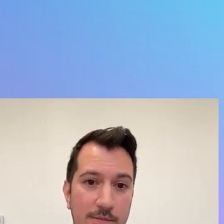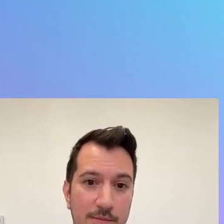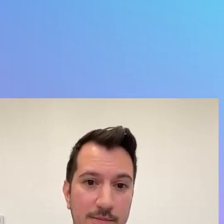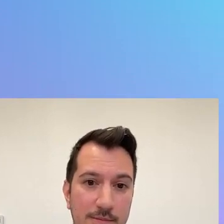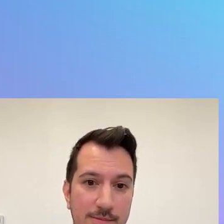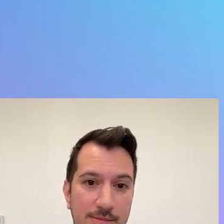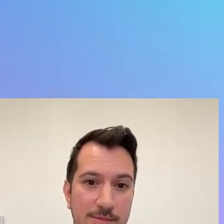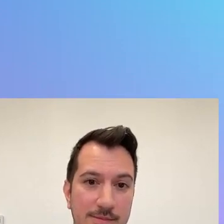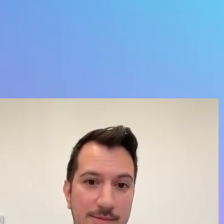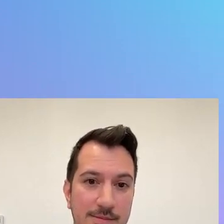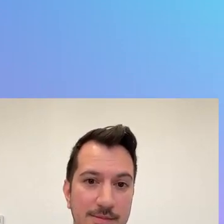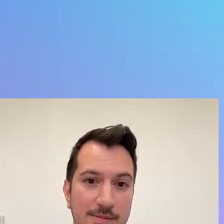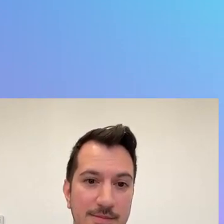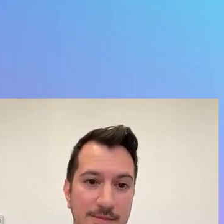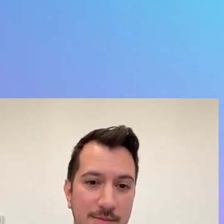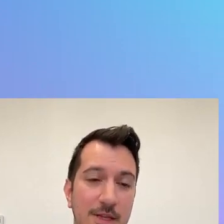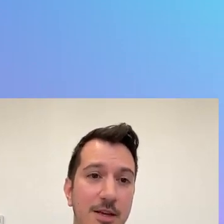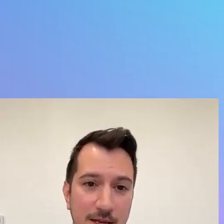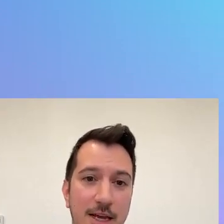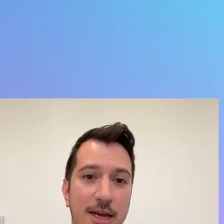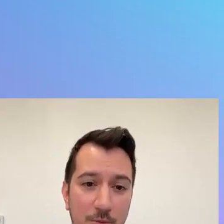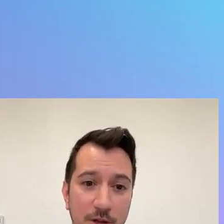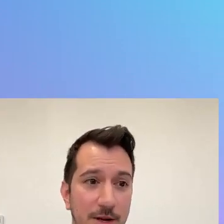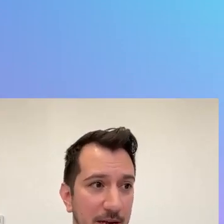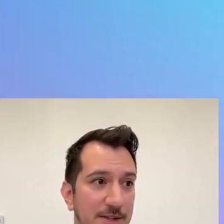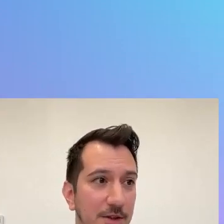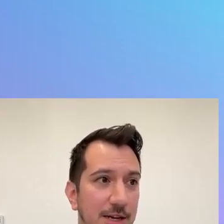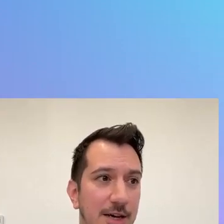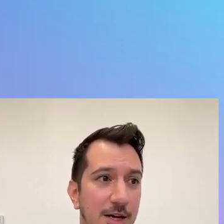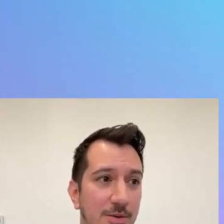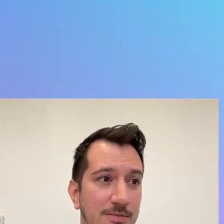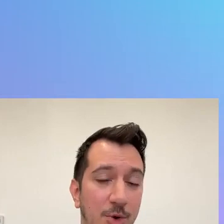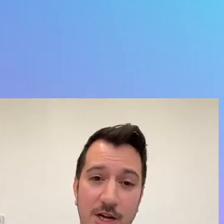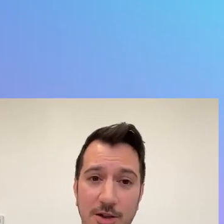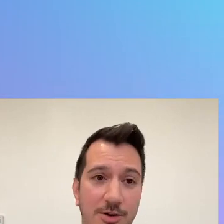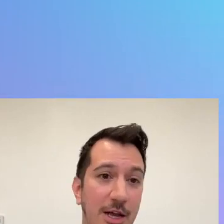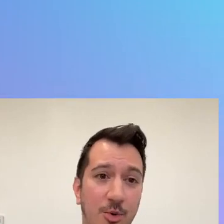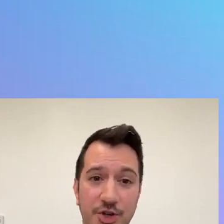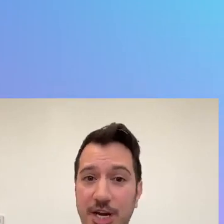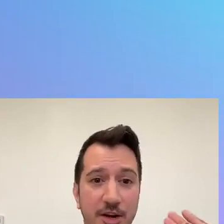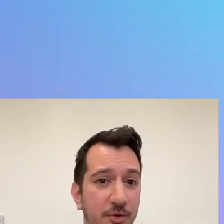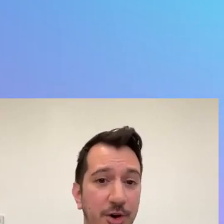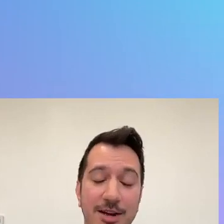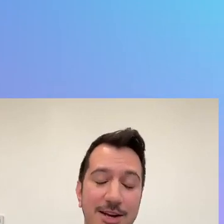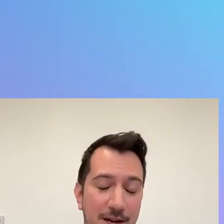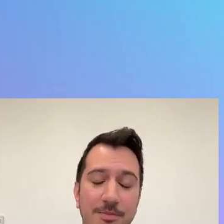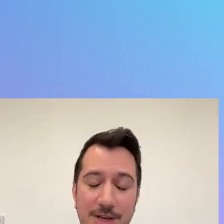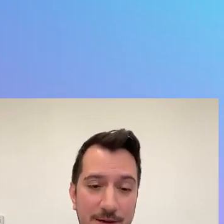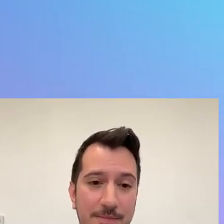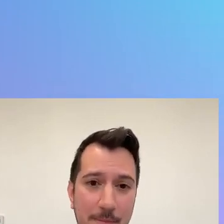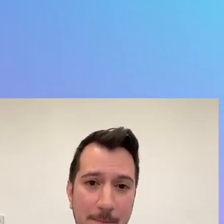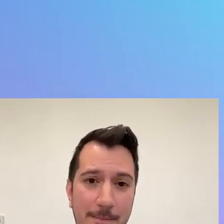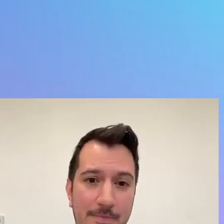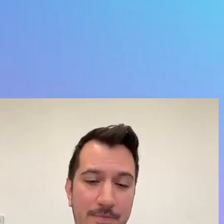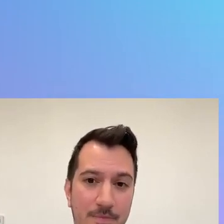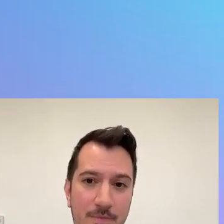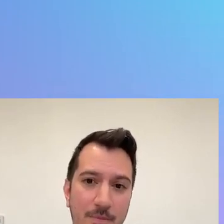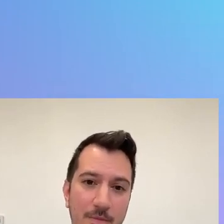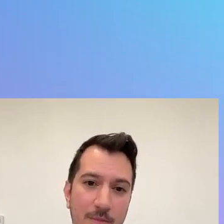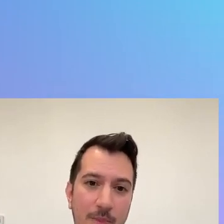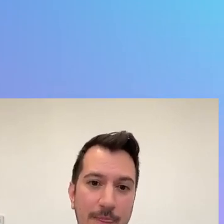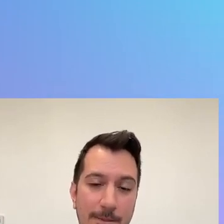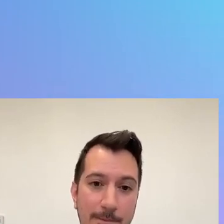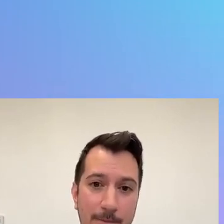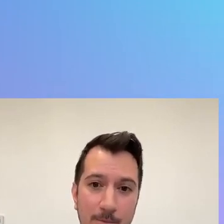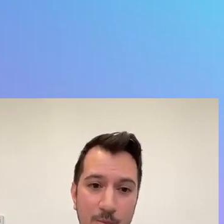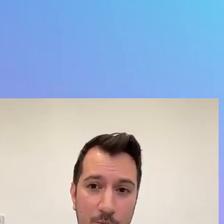bounds anyway because they're kind of similar luminosity. Yeah, really depends on like what color or like what shade of green. Yeah. All